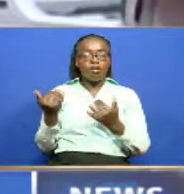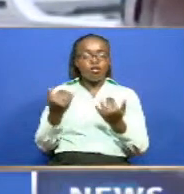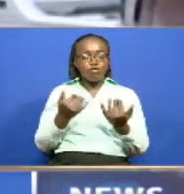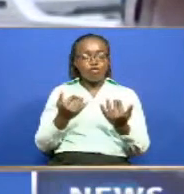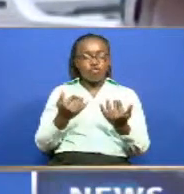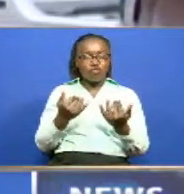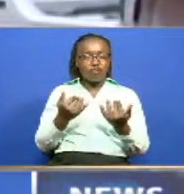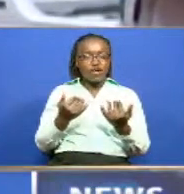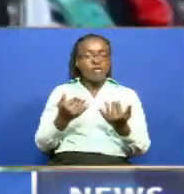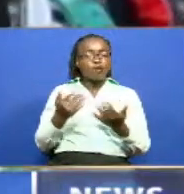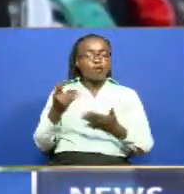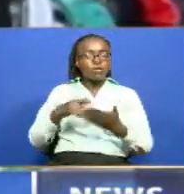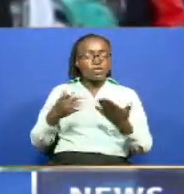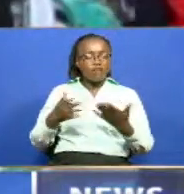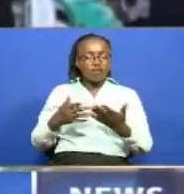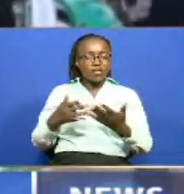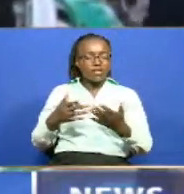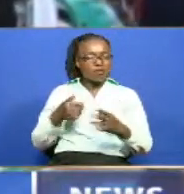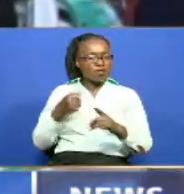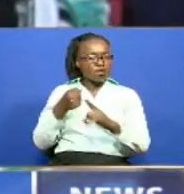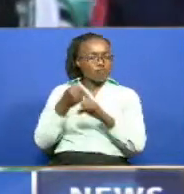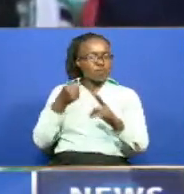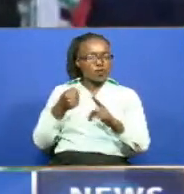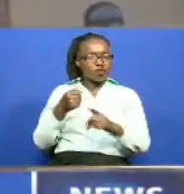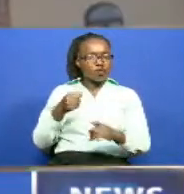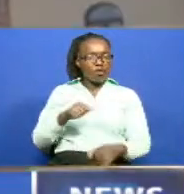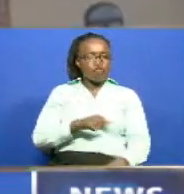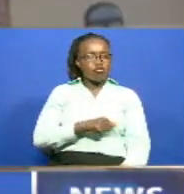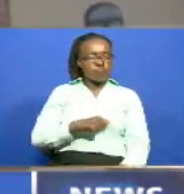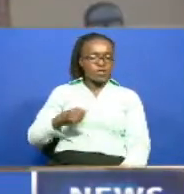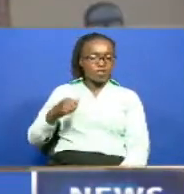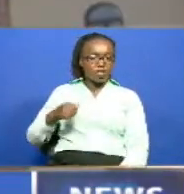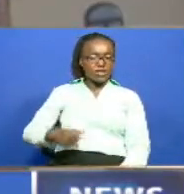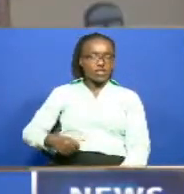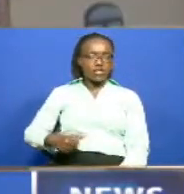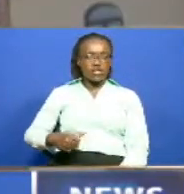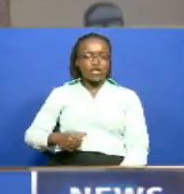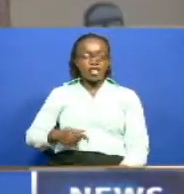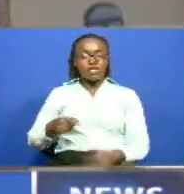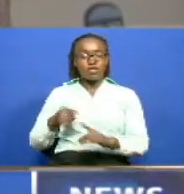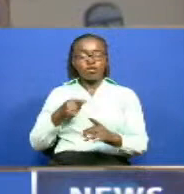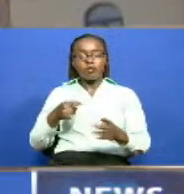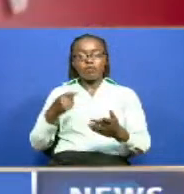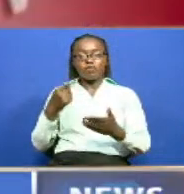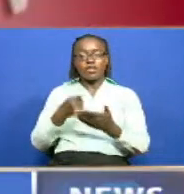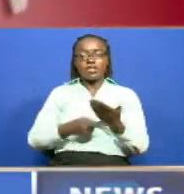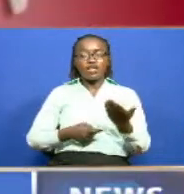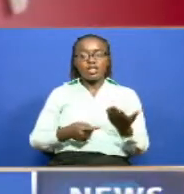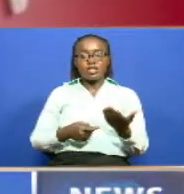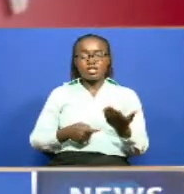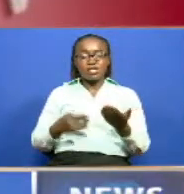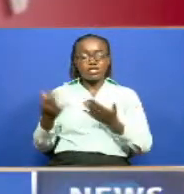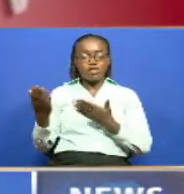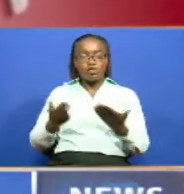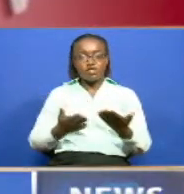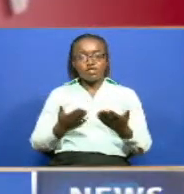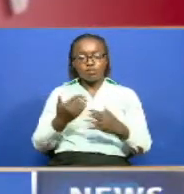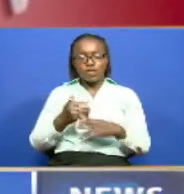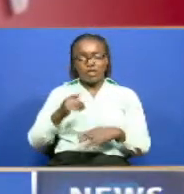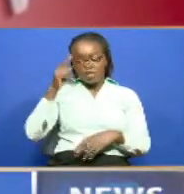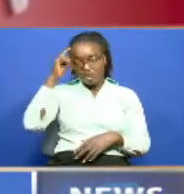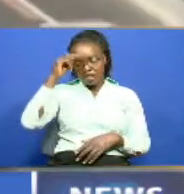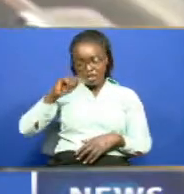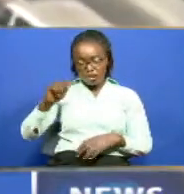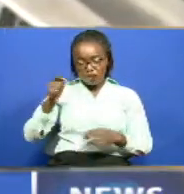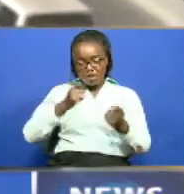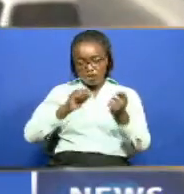on Chinese parts. Tesla is the largest auto firm to object to custom duties introduced by the Trump administration and